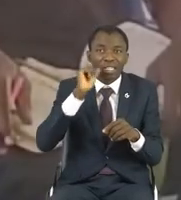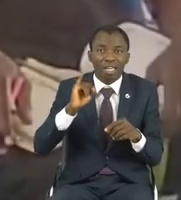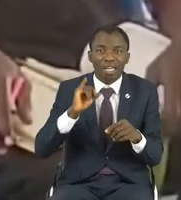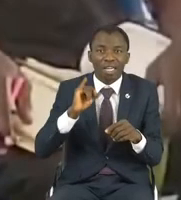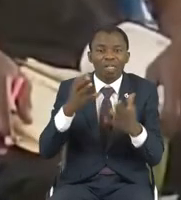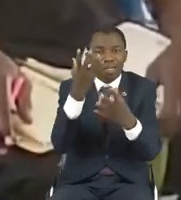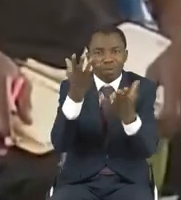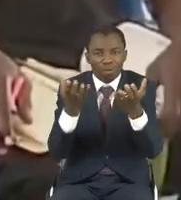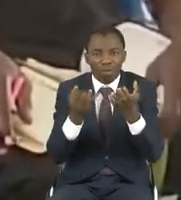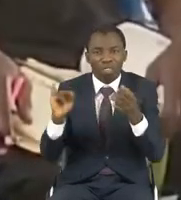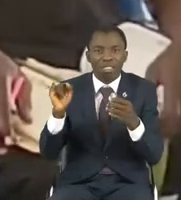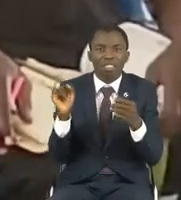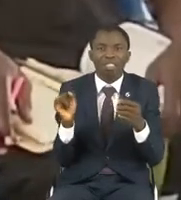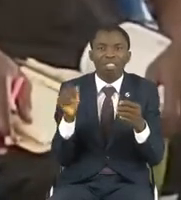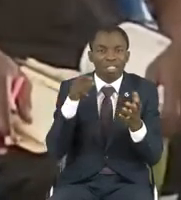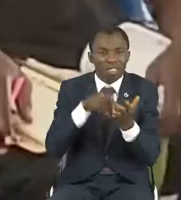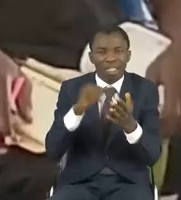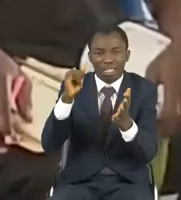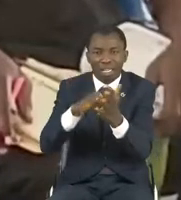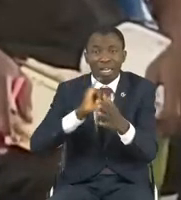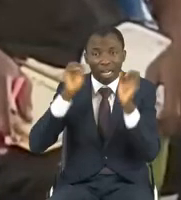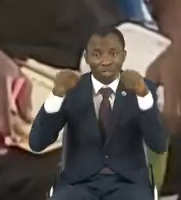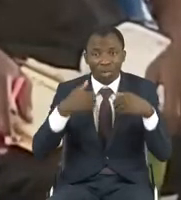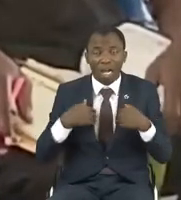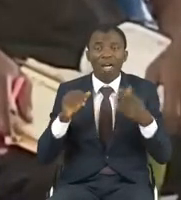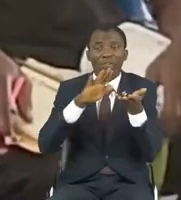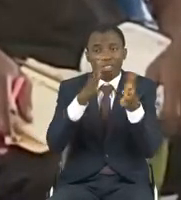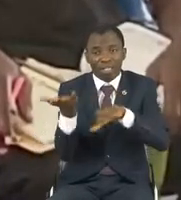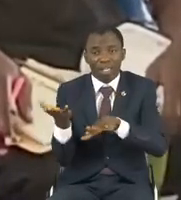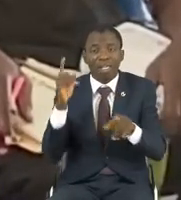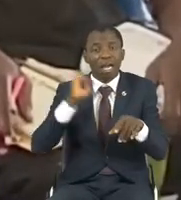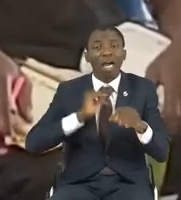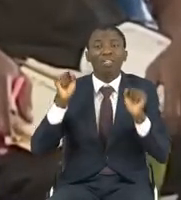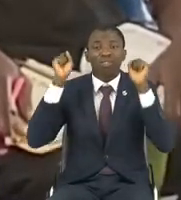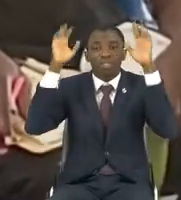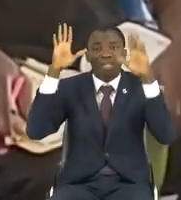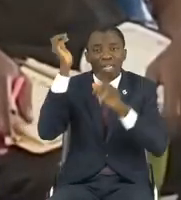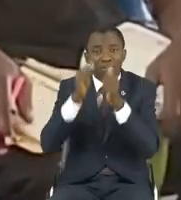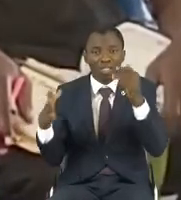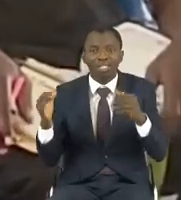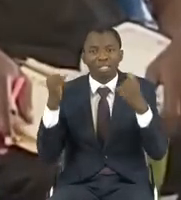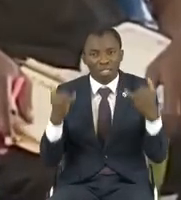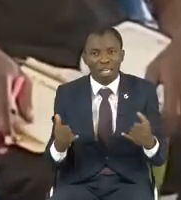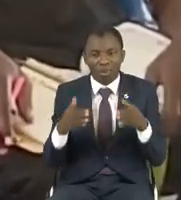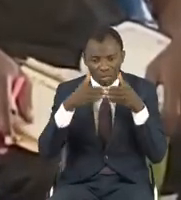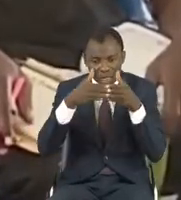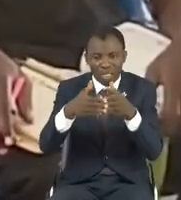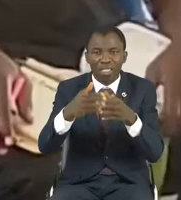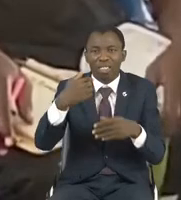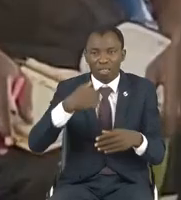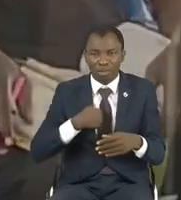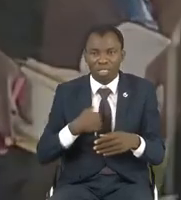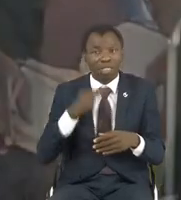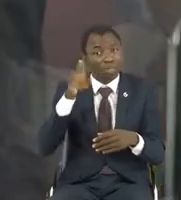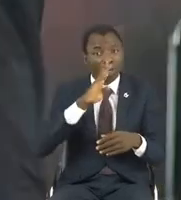would have died. I gave up everything. Now direct me and lead me. You are my